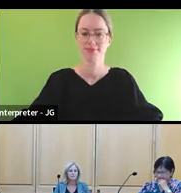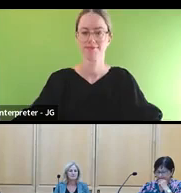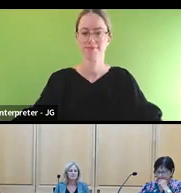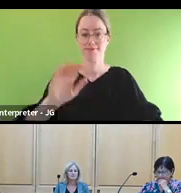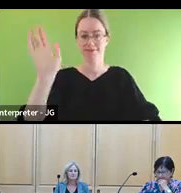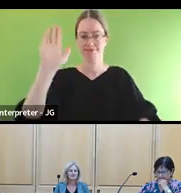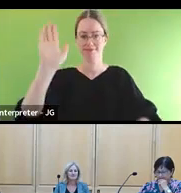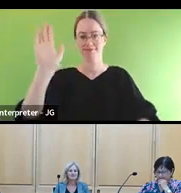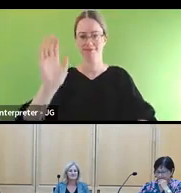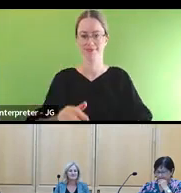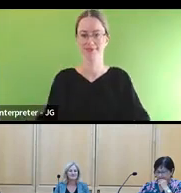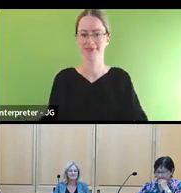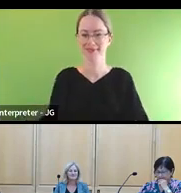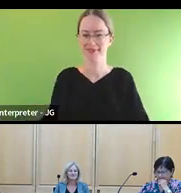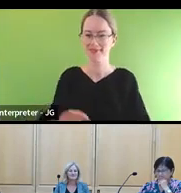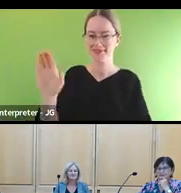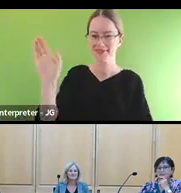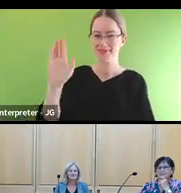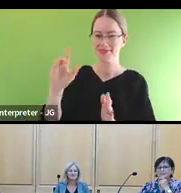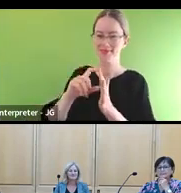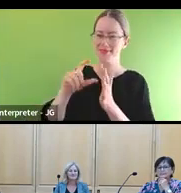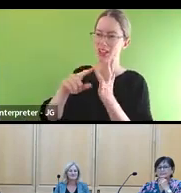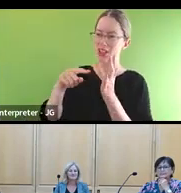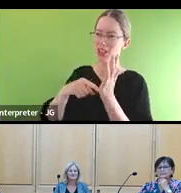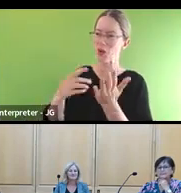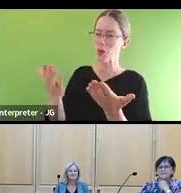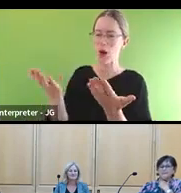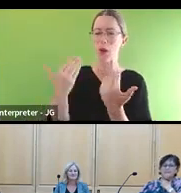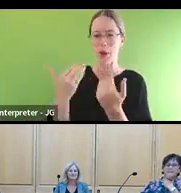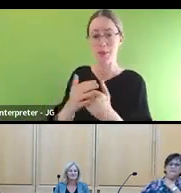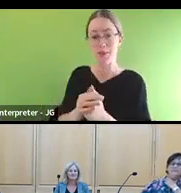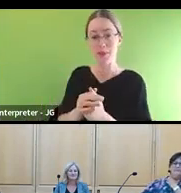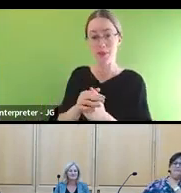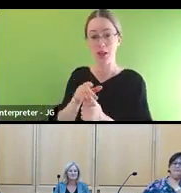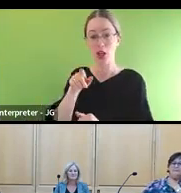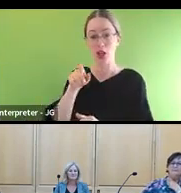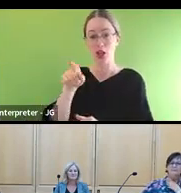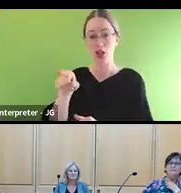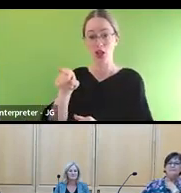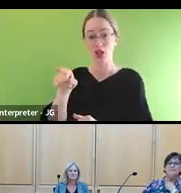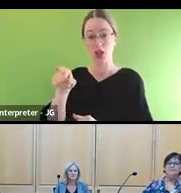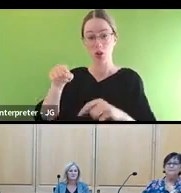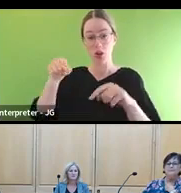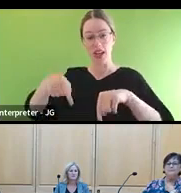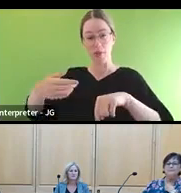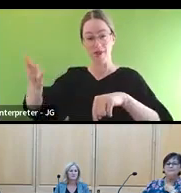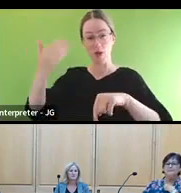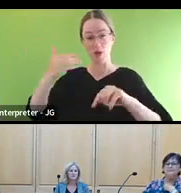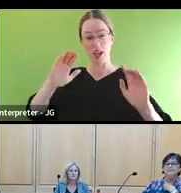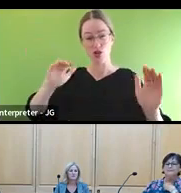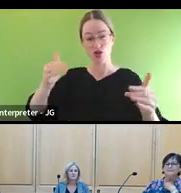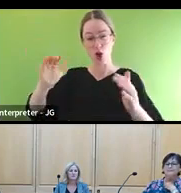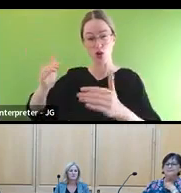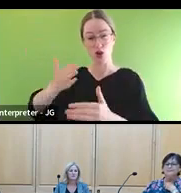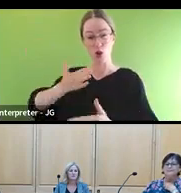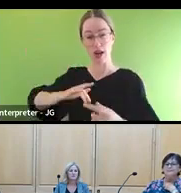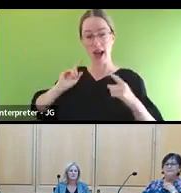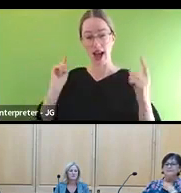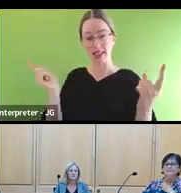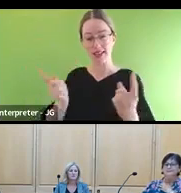Hi. Oh, hi, Dot. Welcome. Were you present when we did our introductions, or would you prefer us